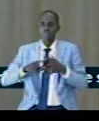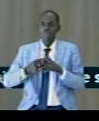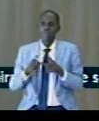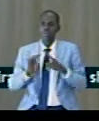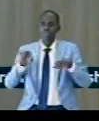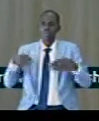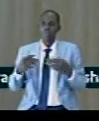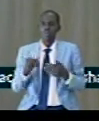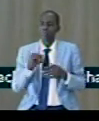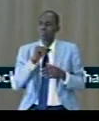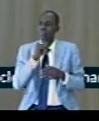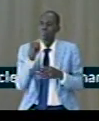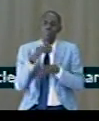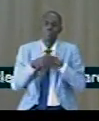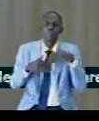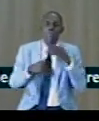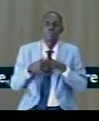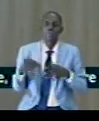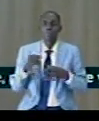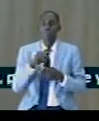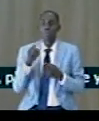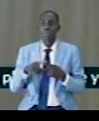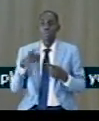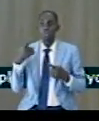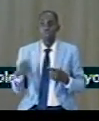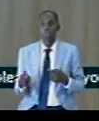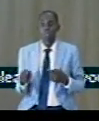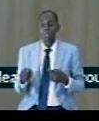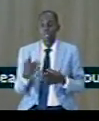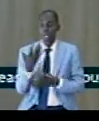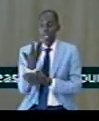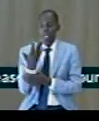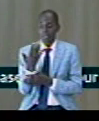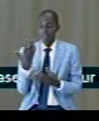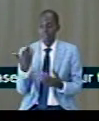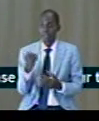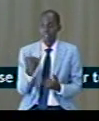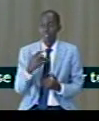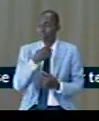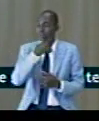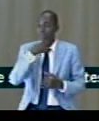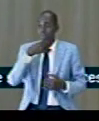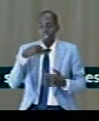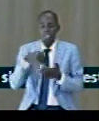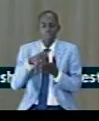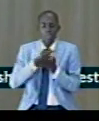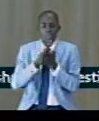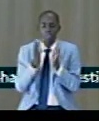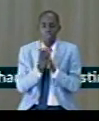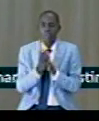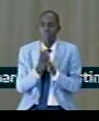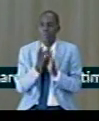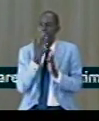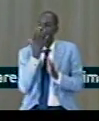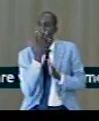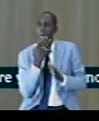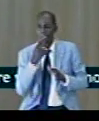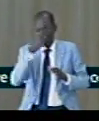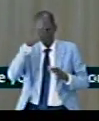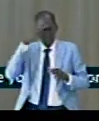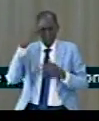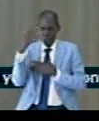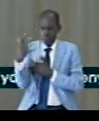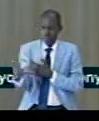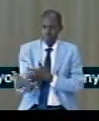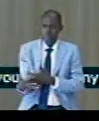When the right hand dried, the hand became so black. And it was itching me. And my pastor then still said, believe God,